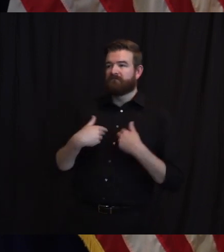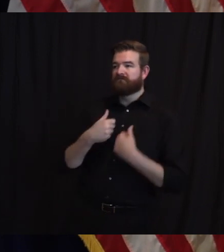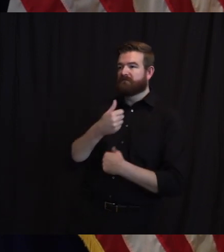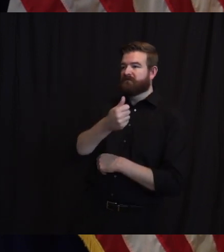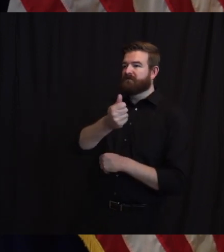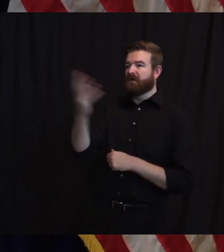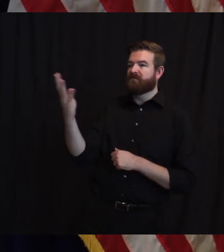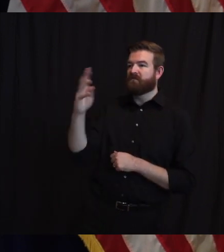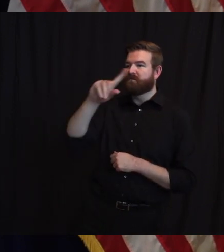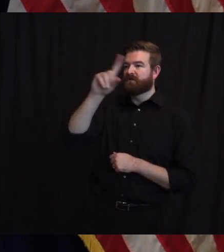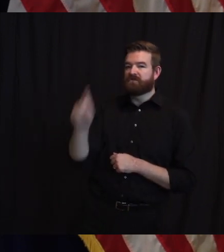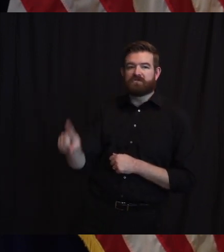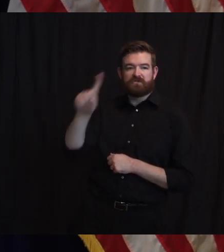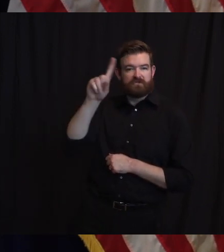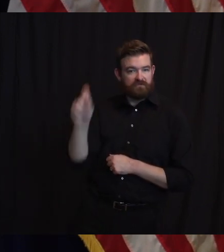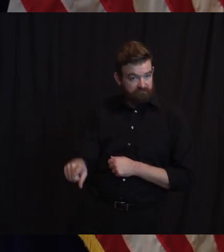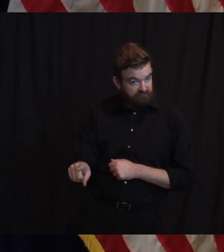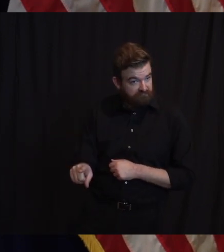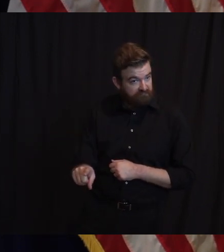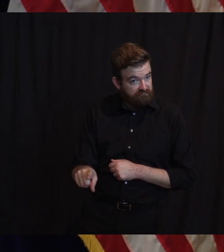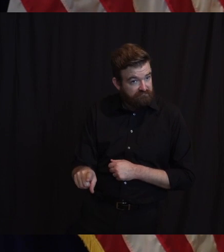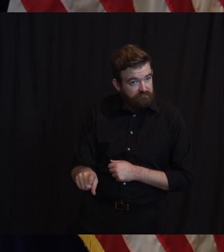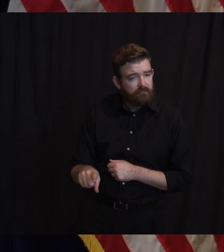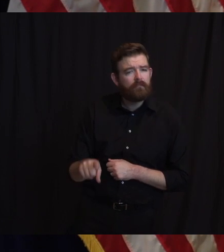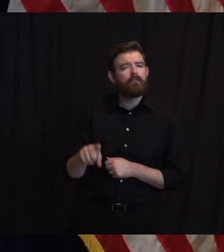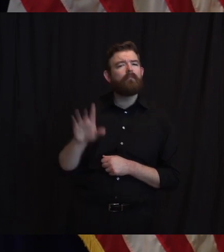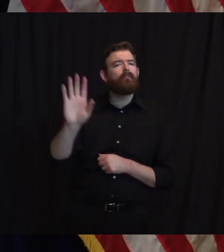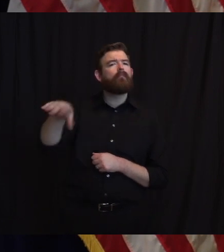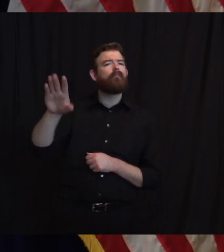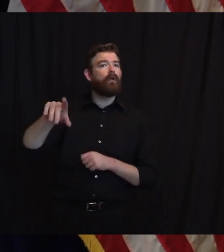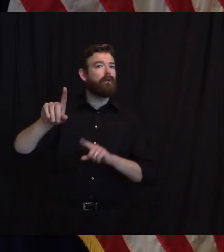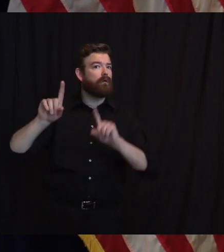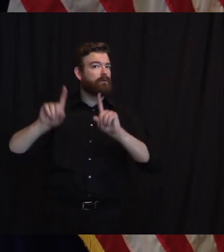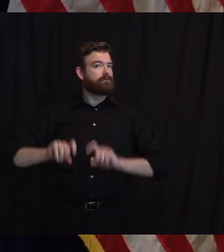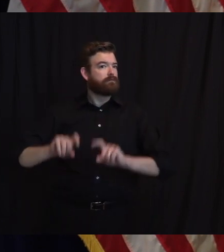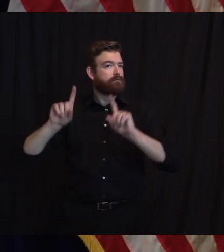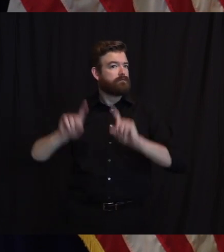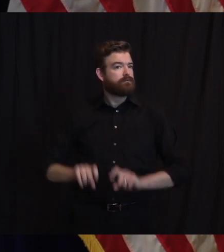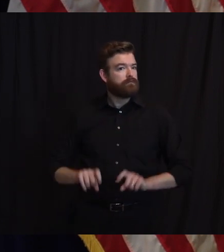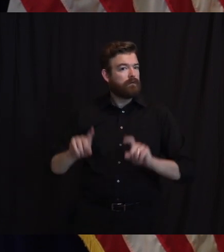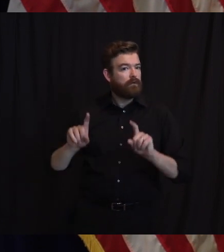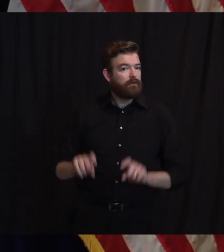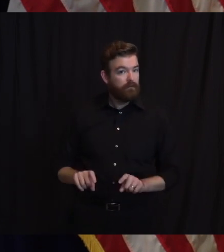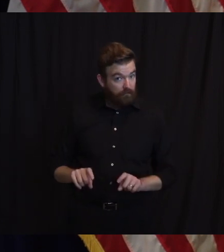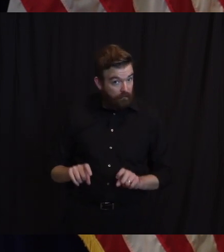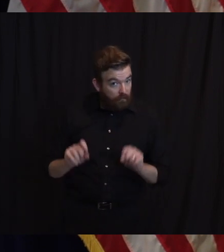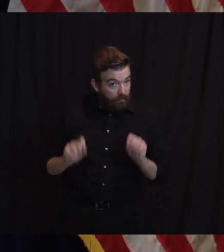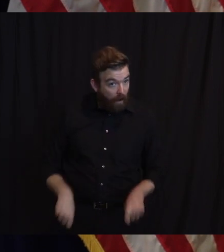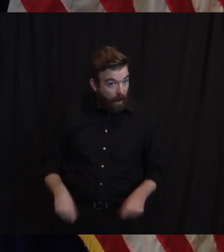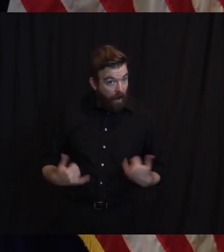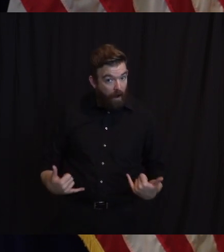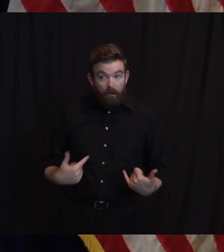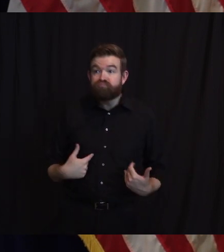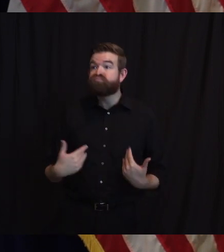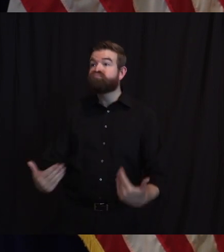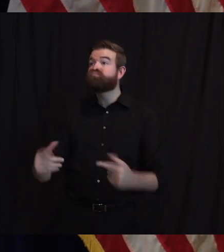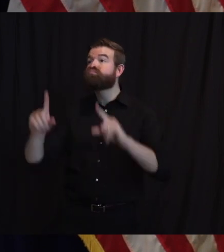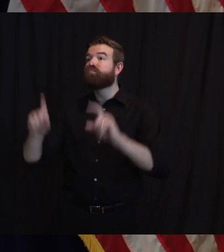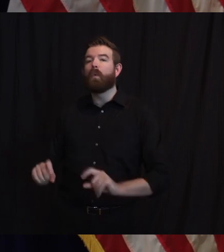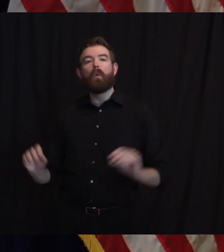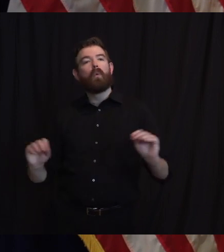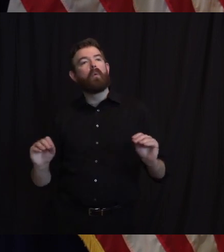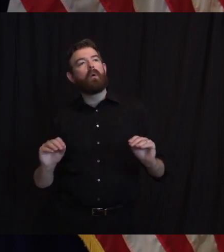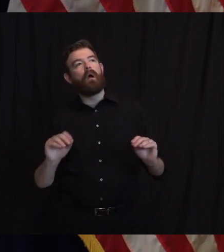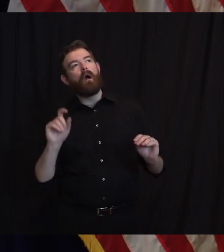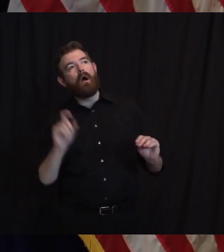One about the testing. Can you now get tested without a prescription, without a doctor? Can you just